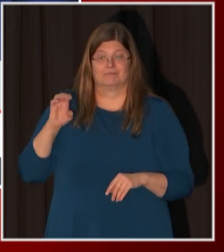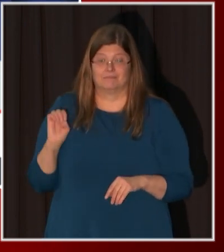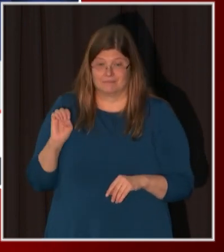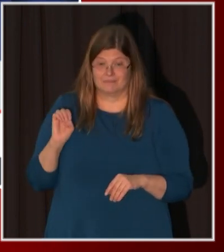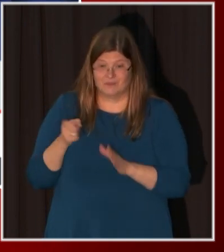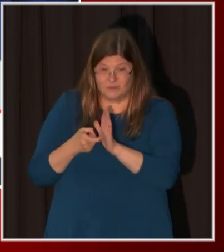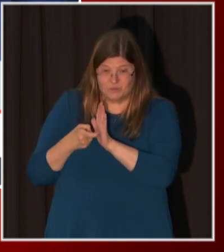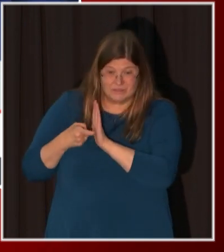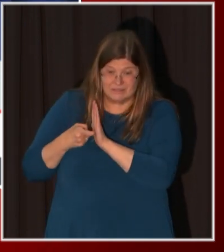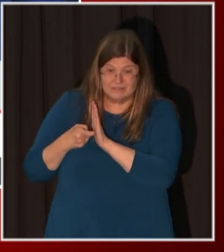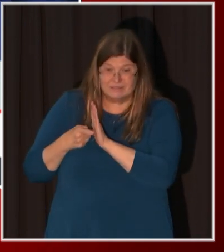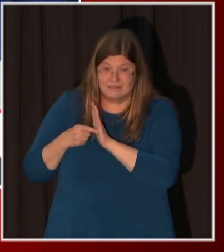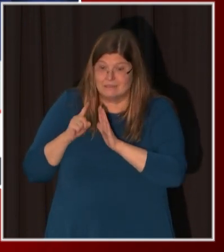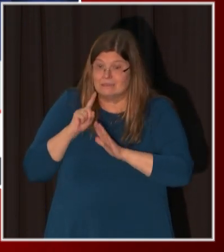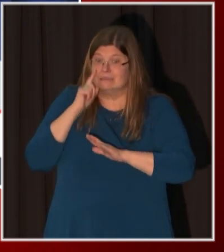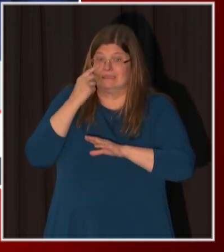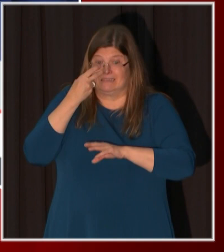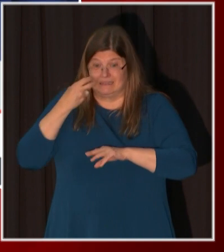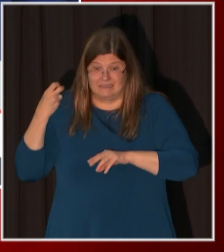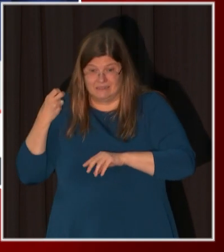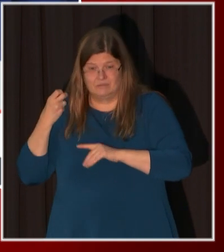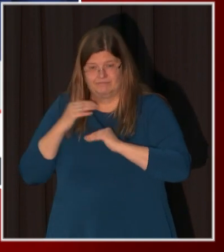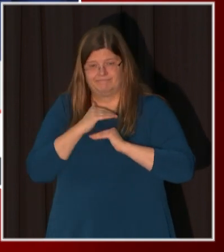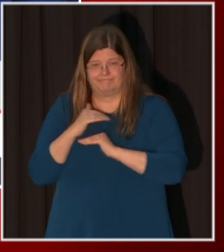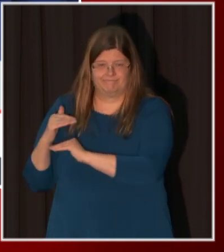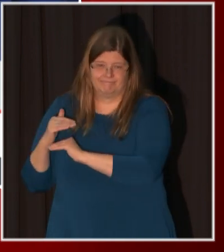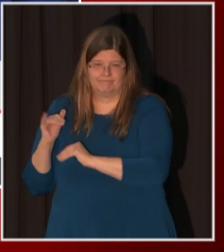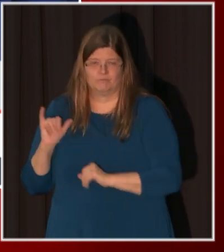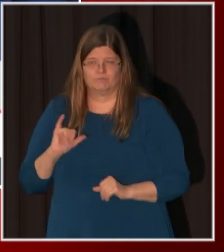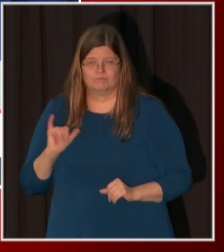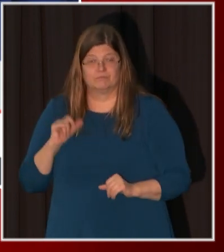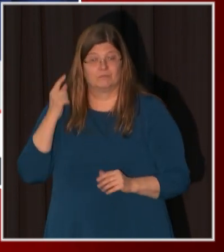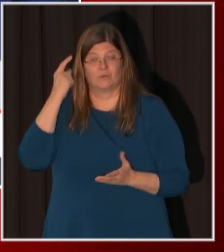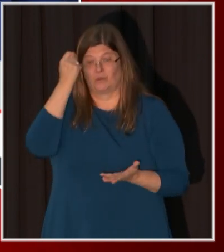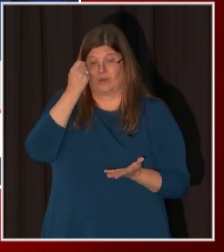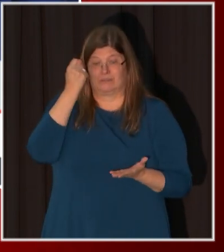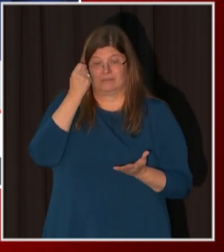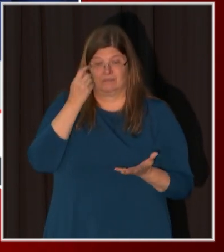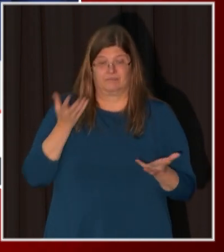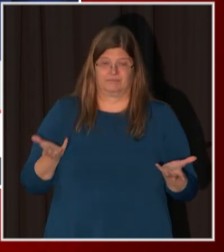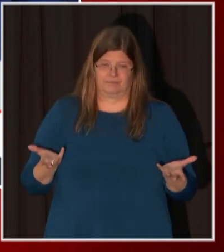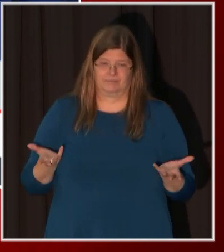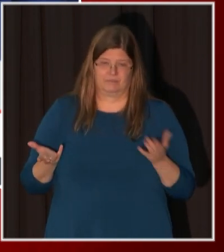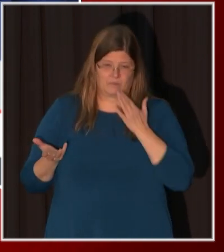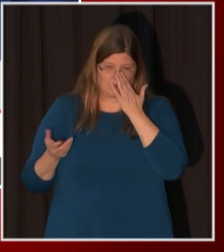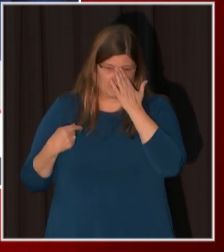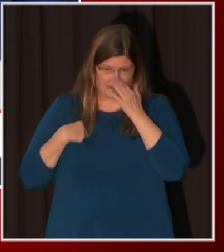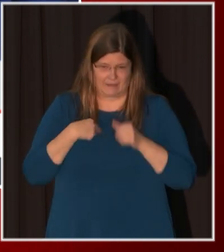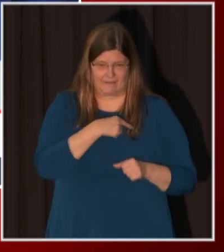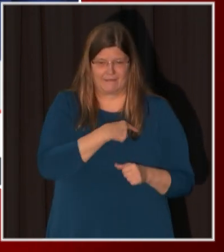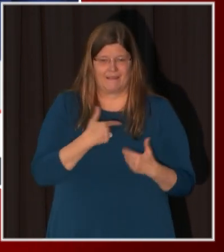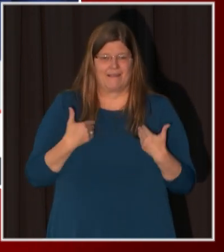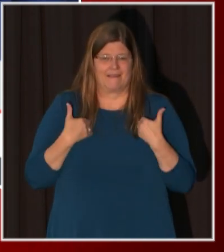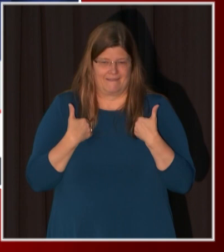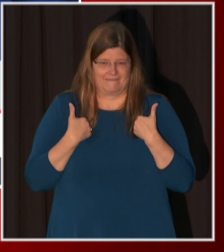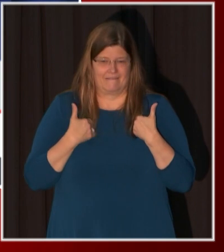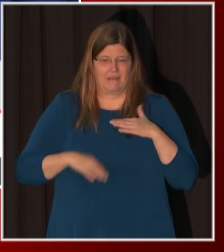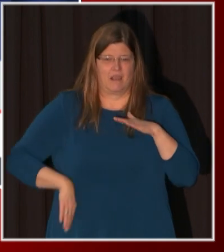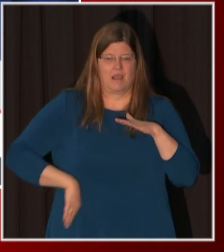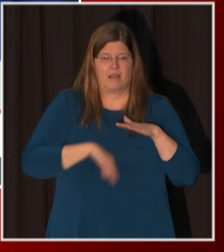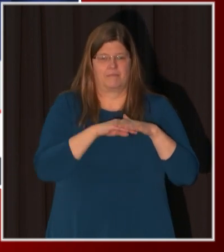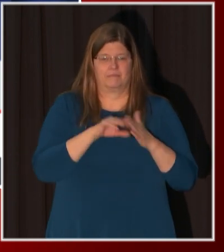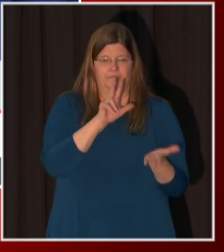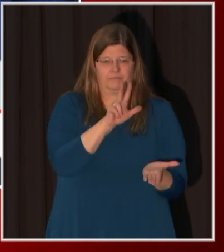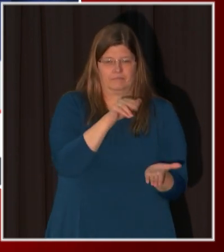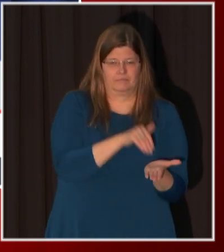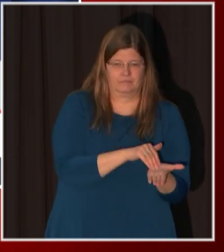to occur. So in theory, there are enough testing platforms to run 3,700 tests per